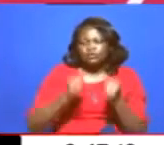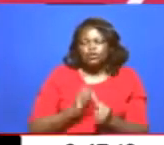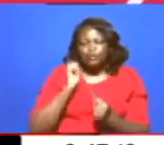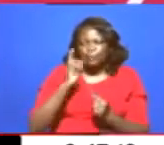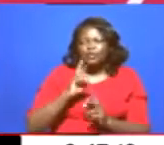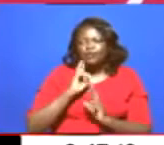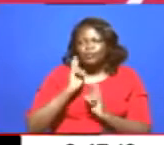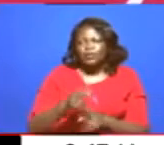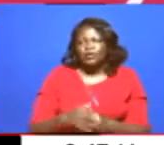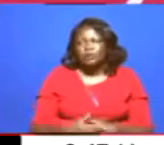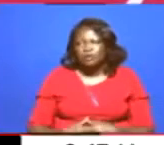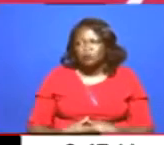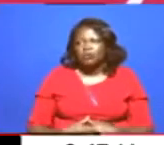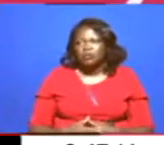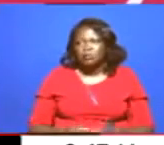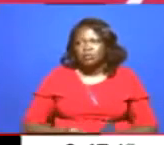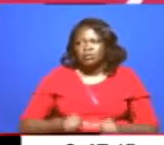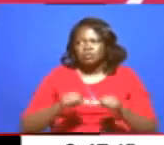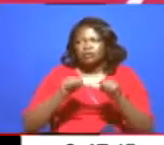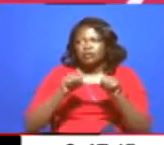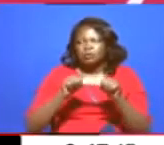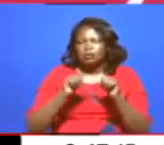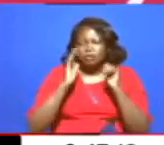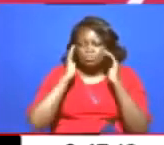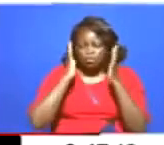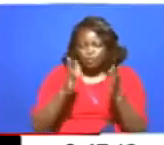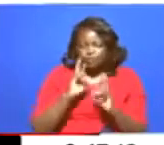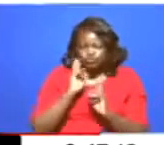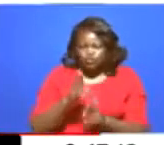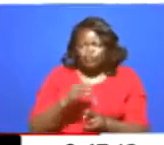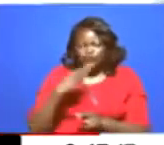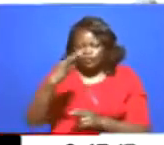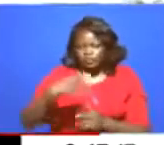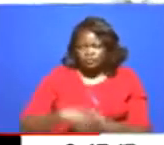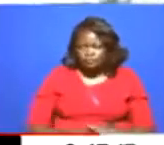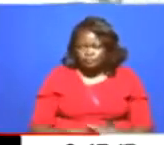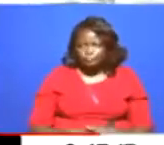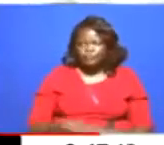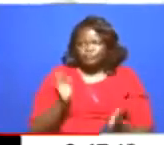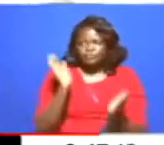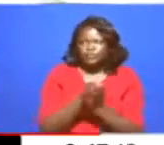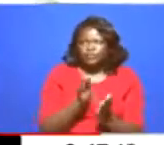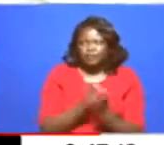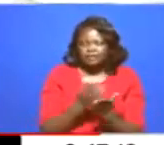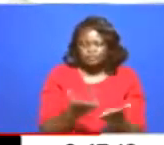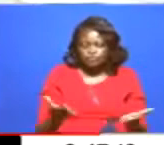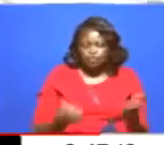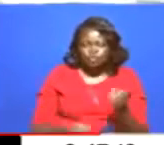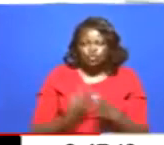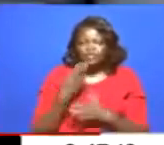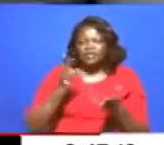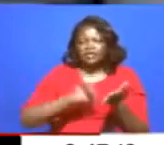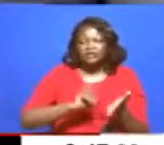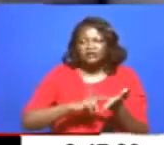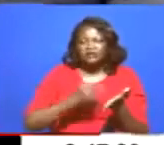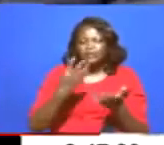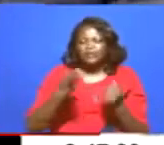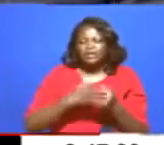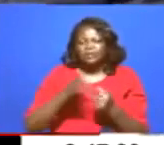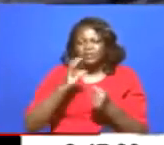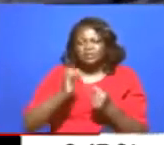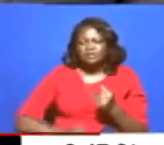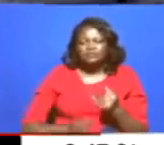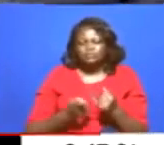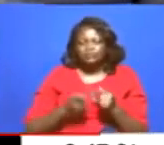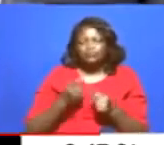reported on our sustainability commitment reports in the future. The bank's assets growth registered a 48% jump from the